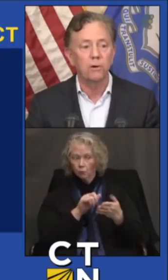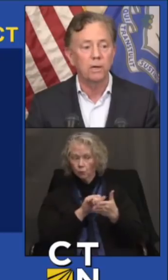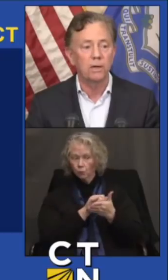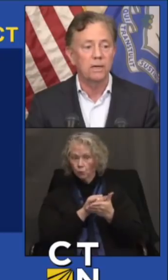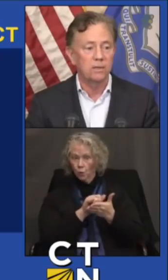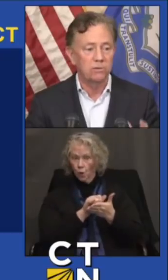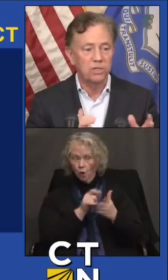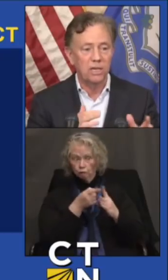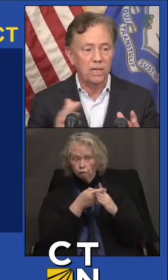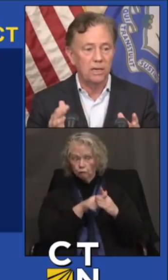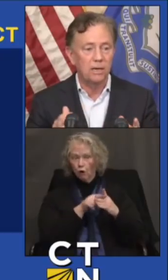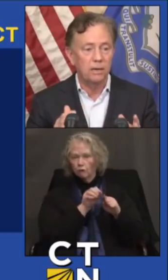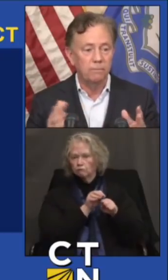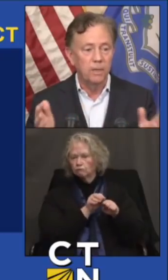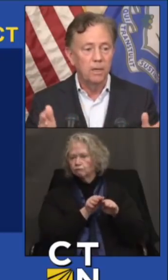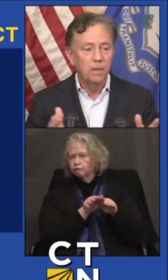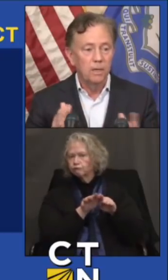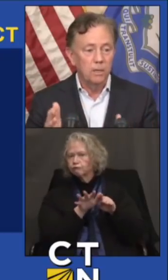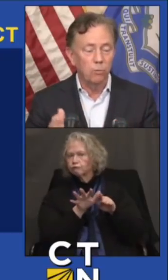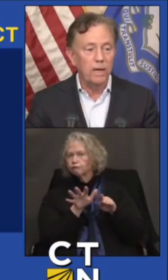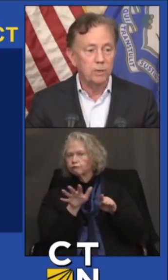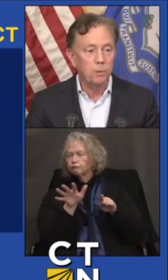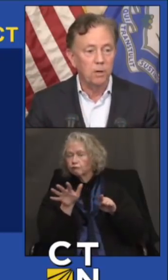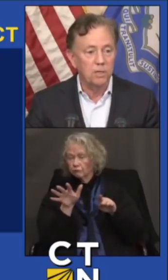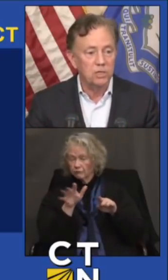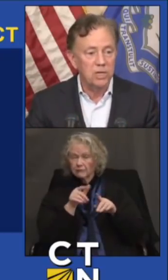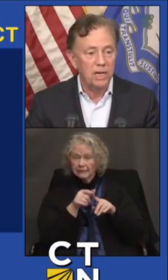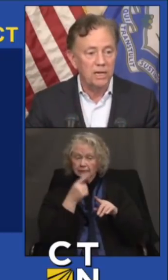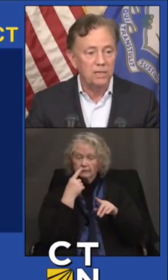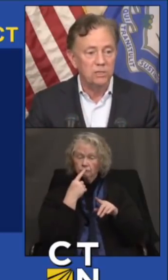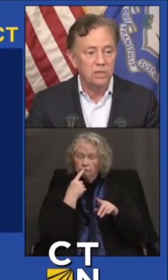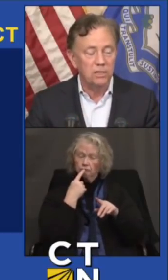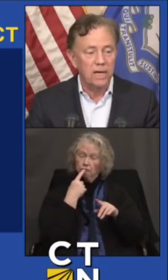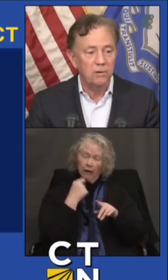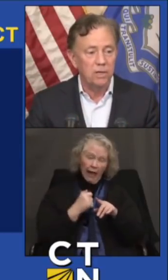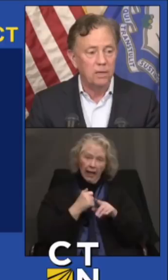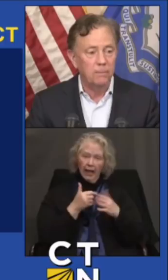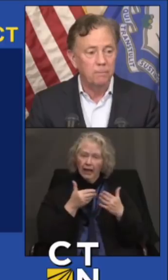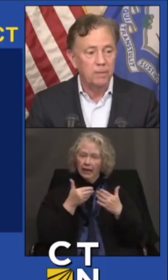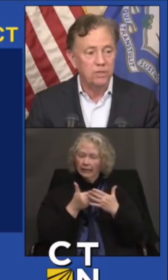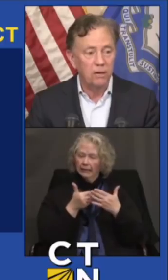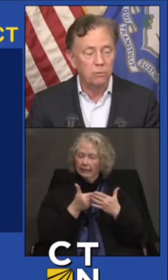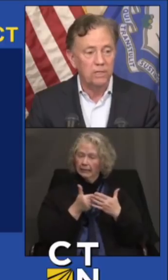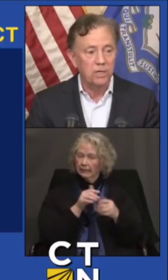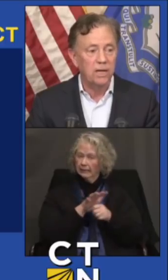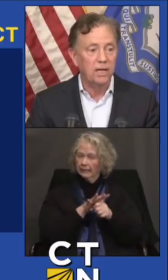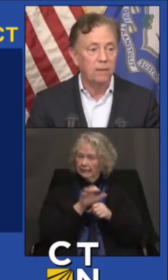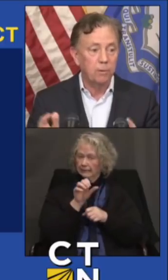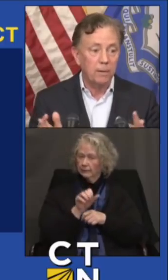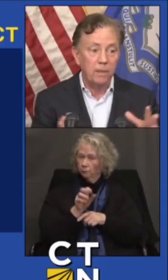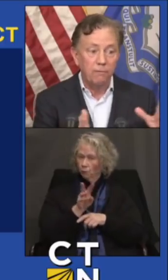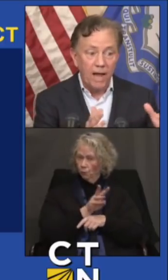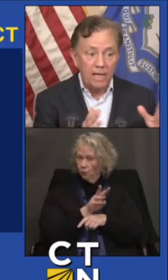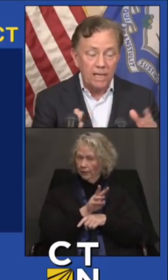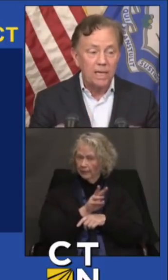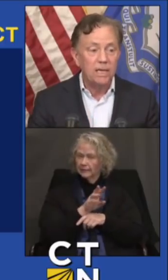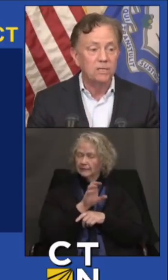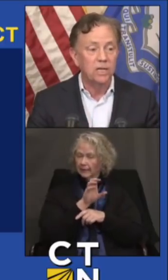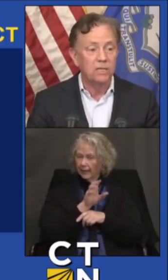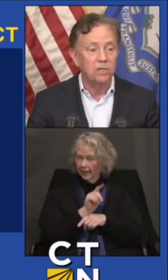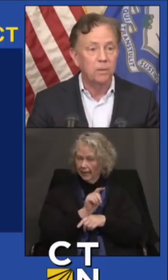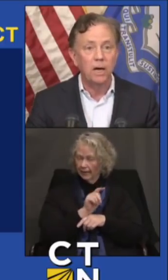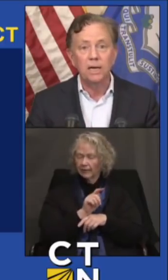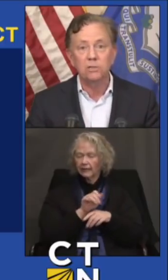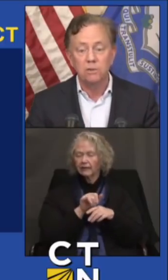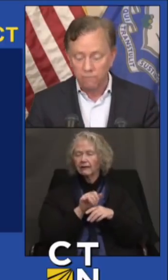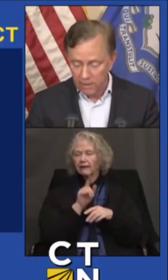metro area. You see the reddest part of the state is down in southwest Connecticut. Probably the Valley has